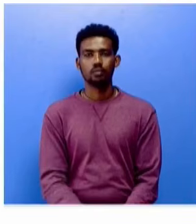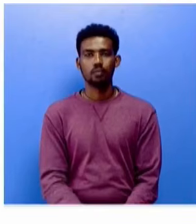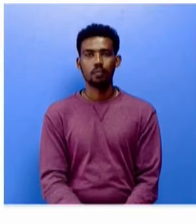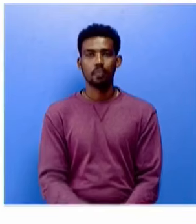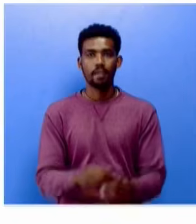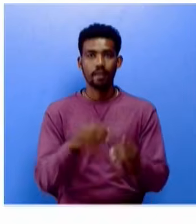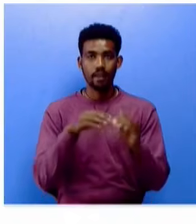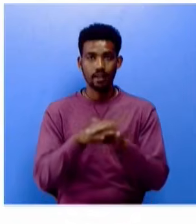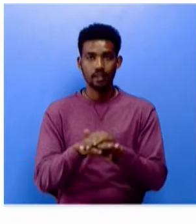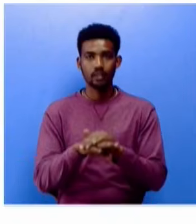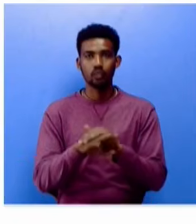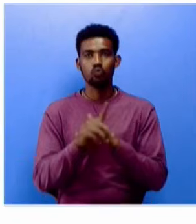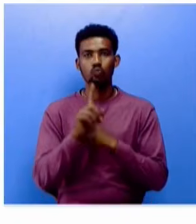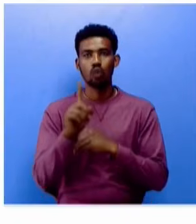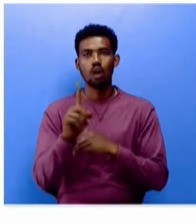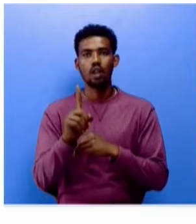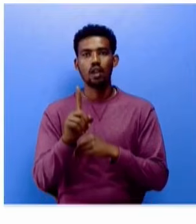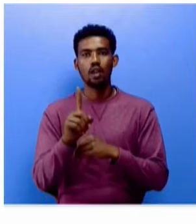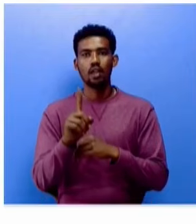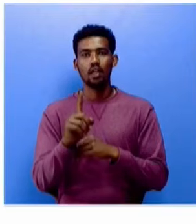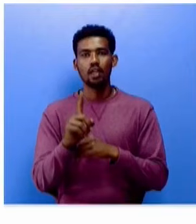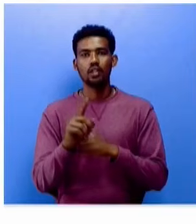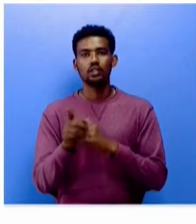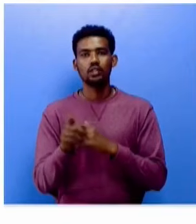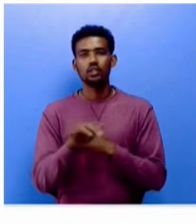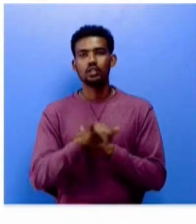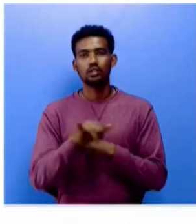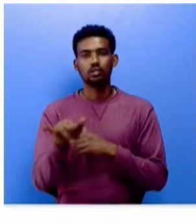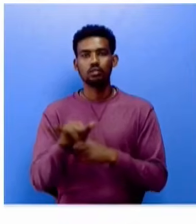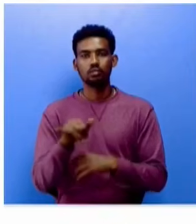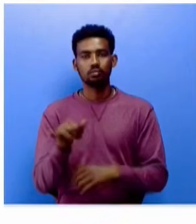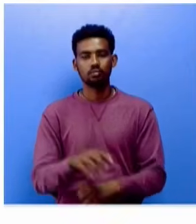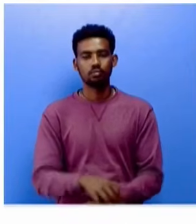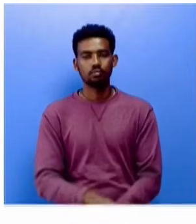and one affirmative.